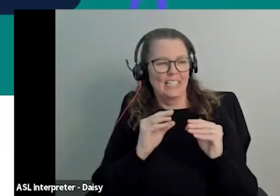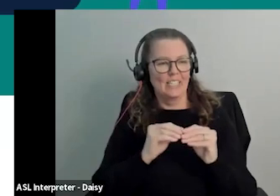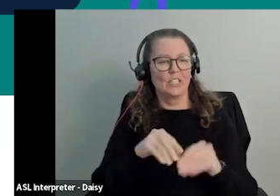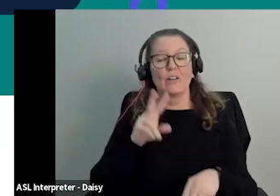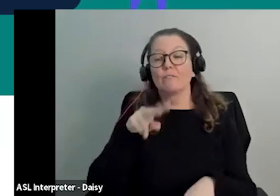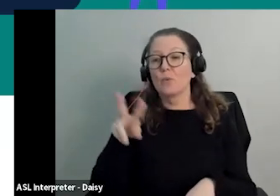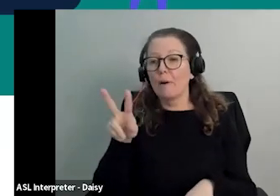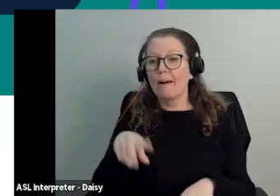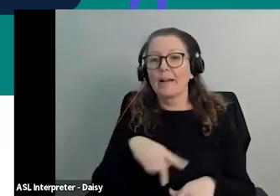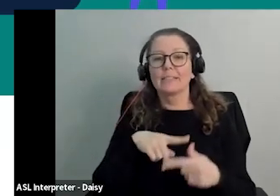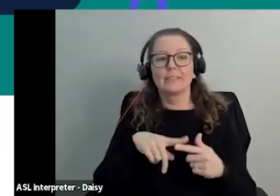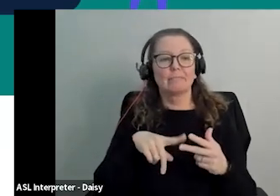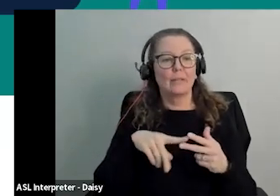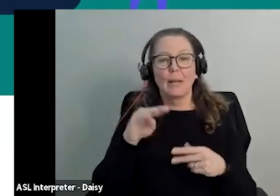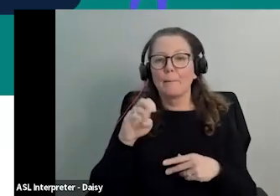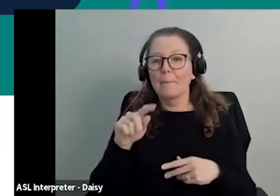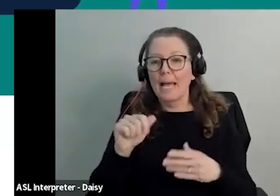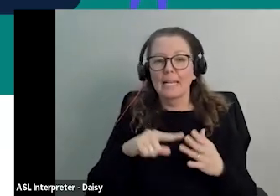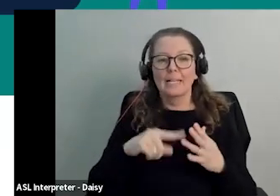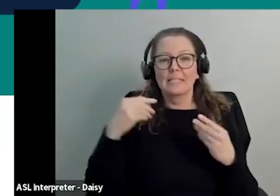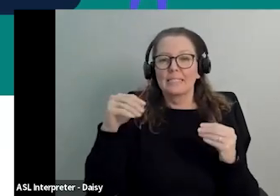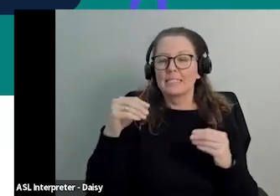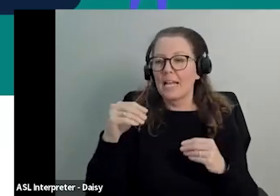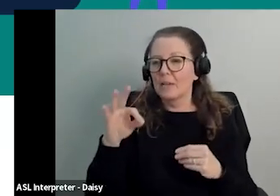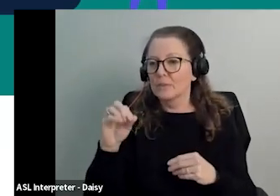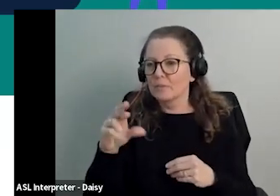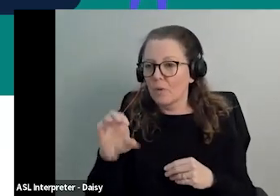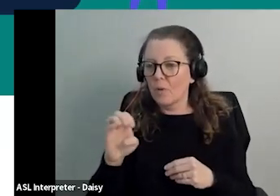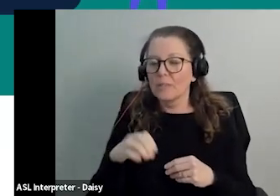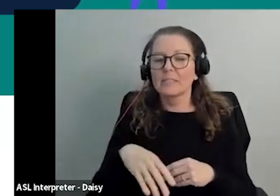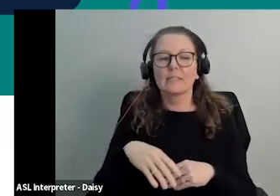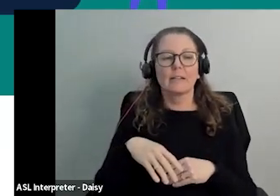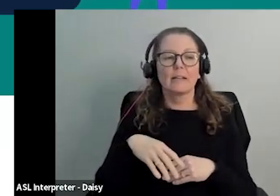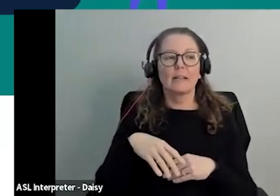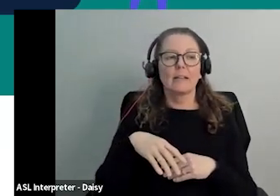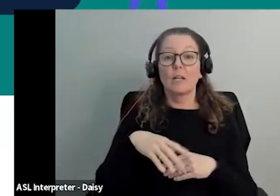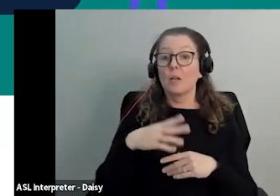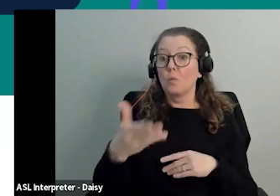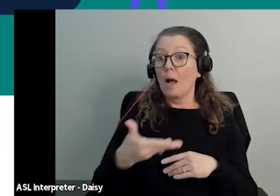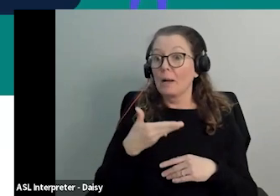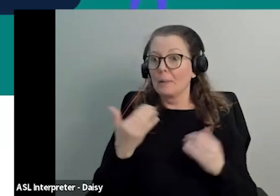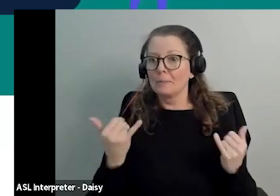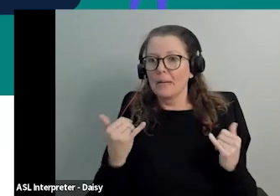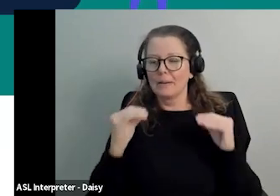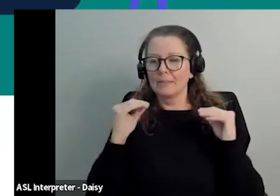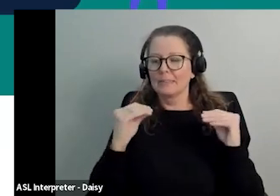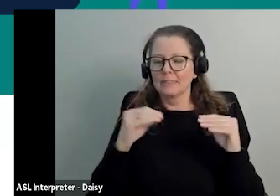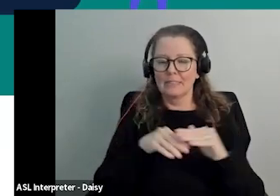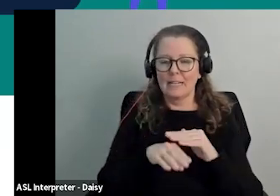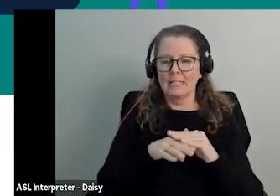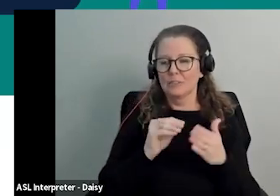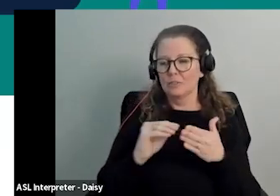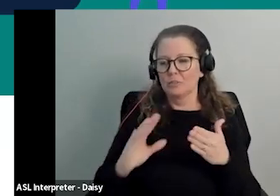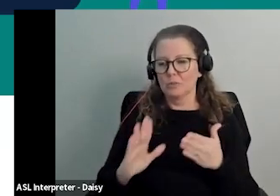Verizon, Microsoft, Google, Meta, and Salesforce. For those who might just be joining us, welcome to the Teach Access Student Academy.